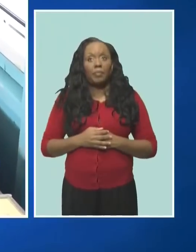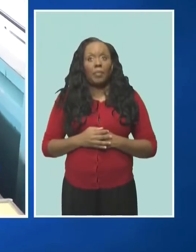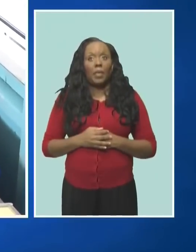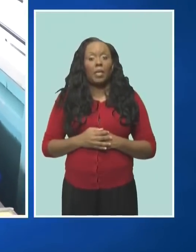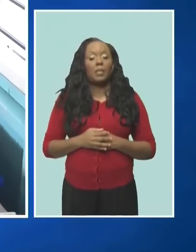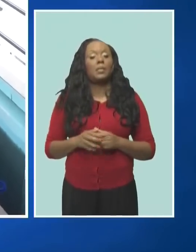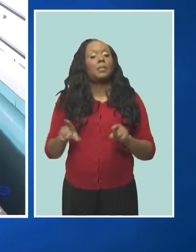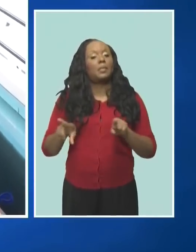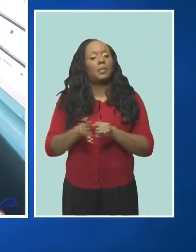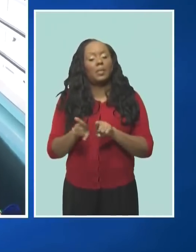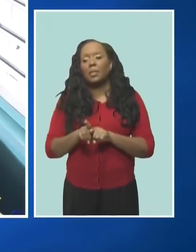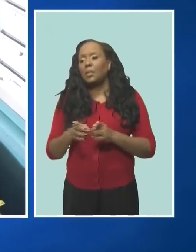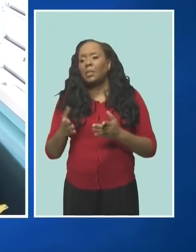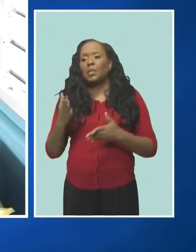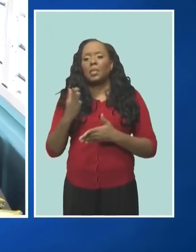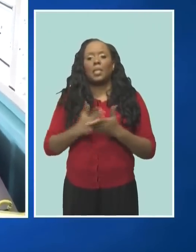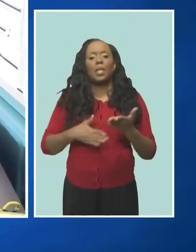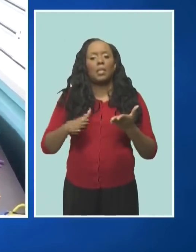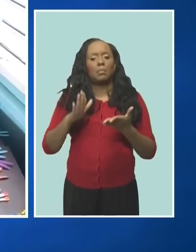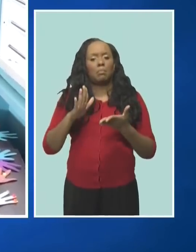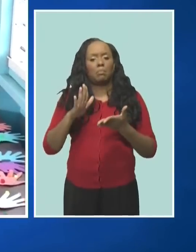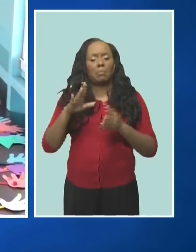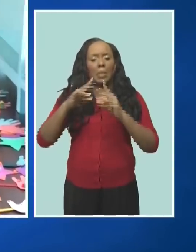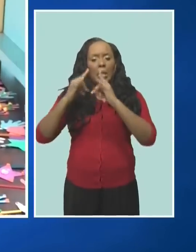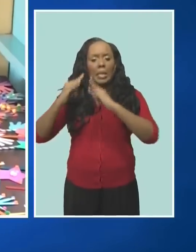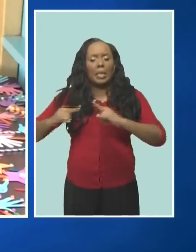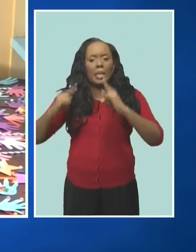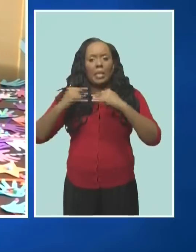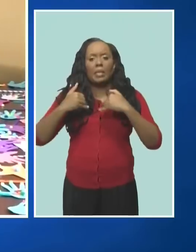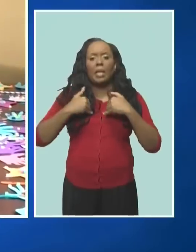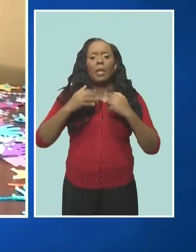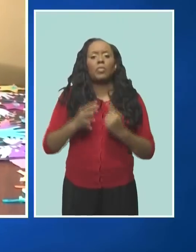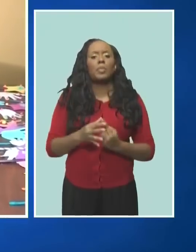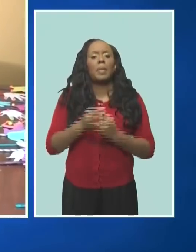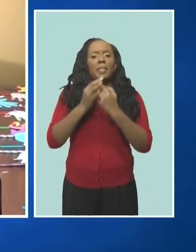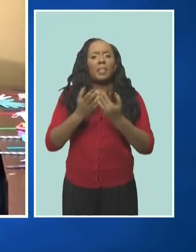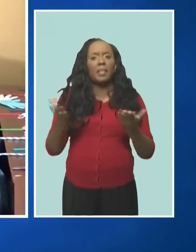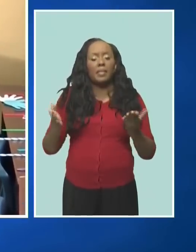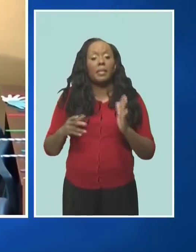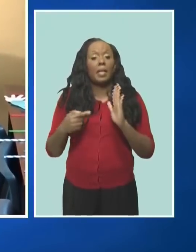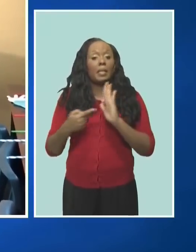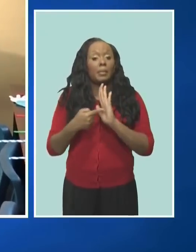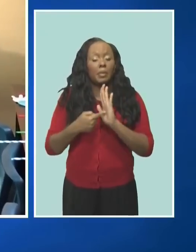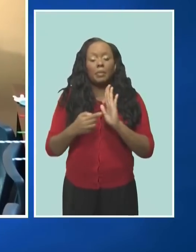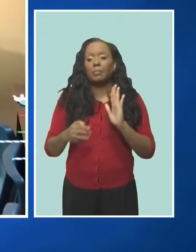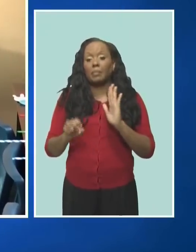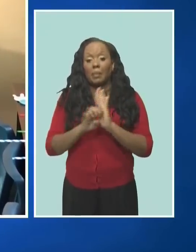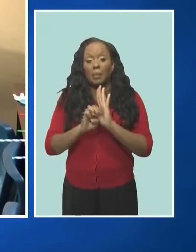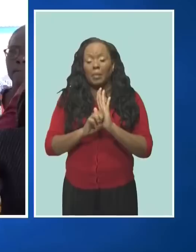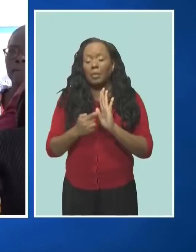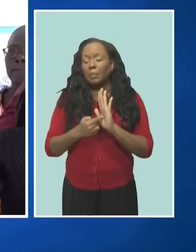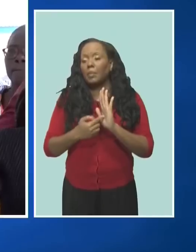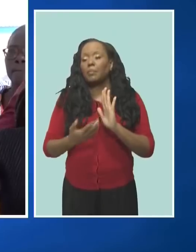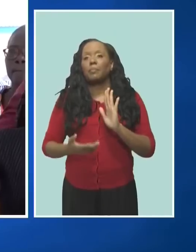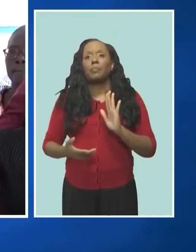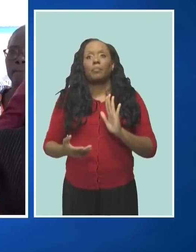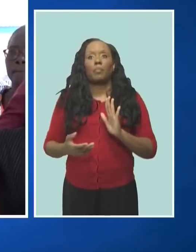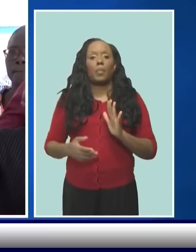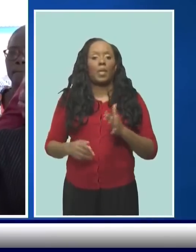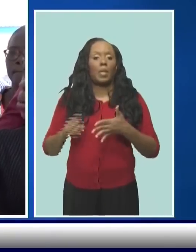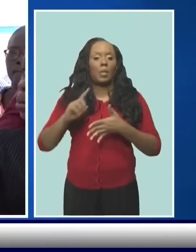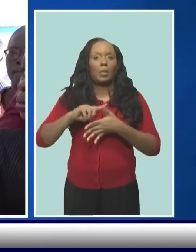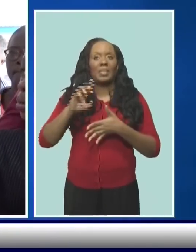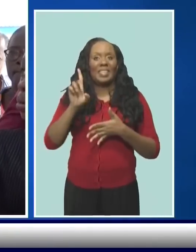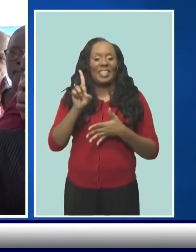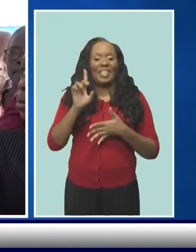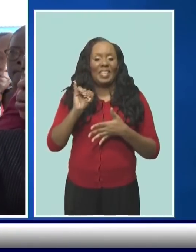touch to the overall program this year. For example, one of our specialized camps deals specifically with the digital media,